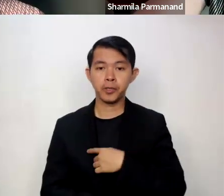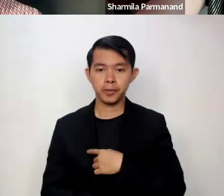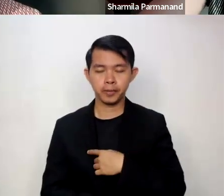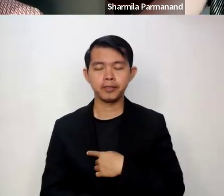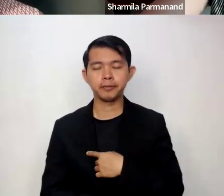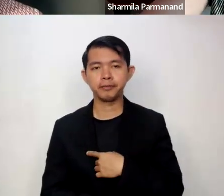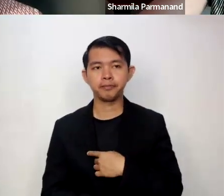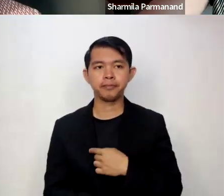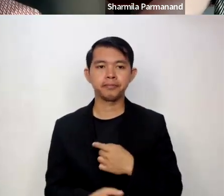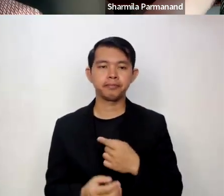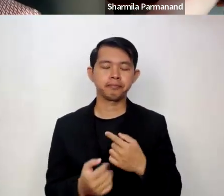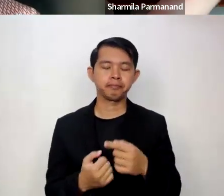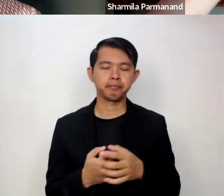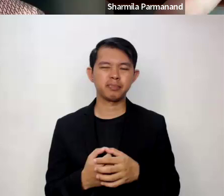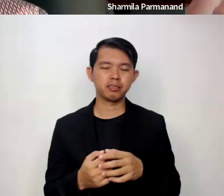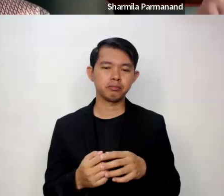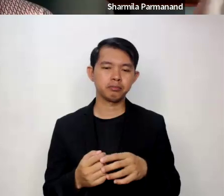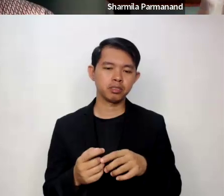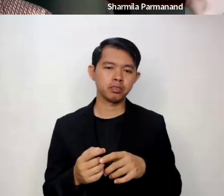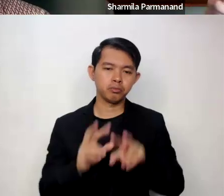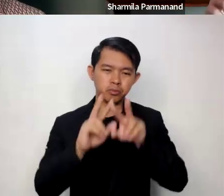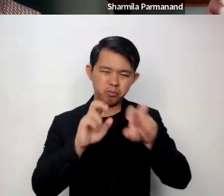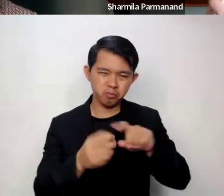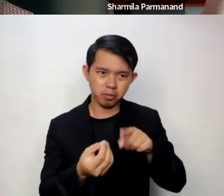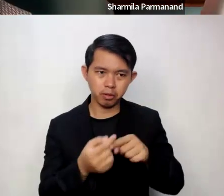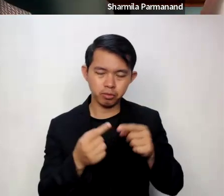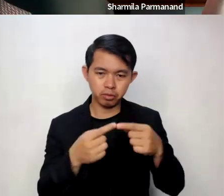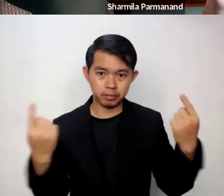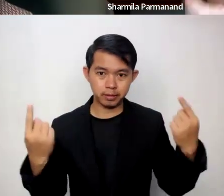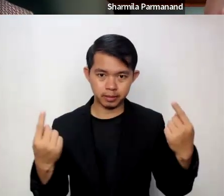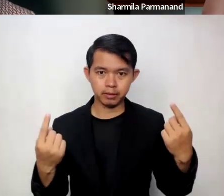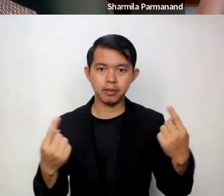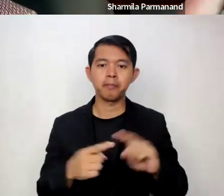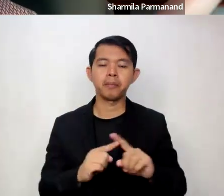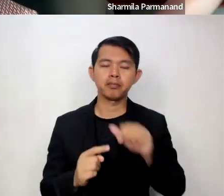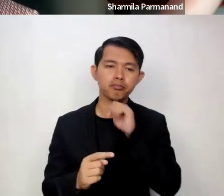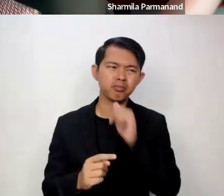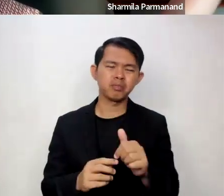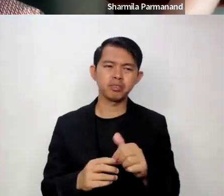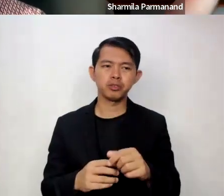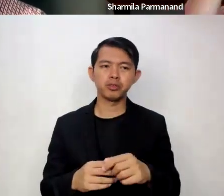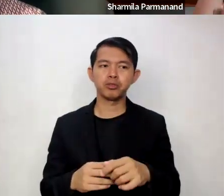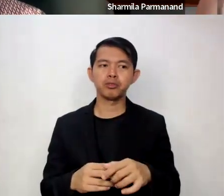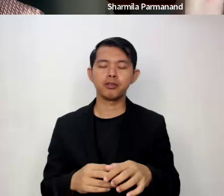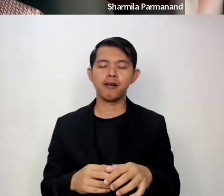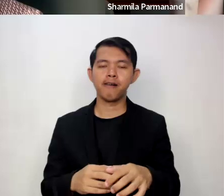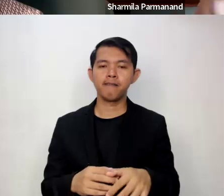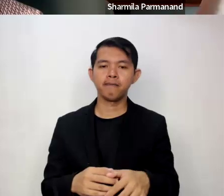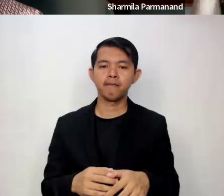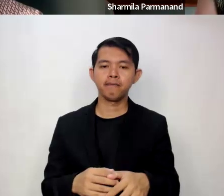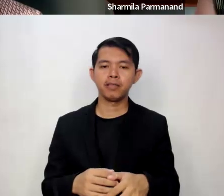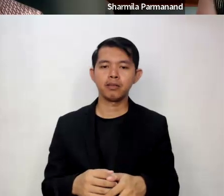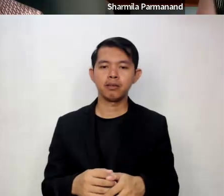differences when in fact they are actually not that fixed. And sometimes what differs is the shifts